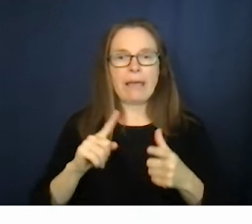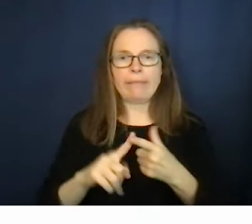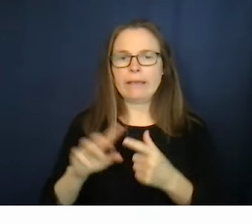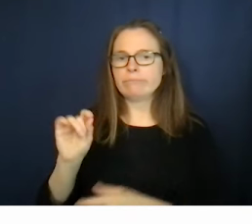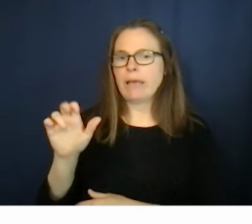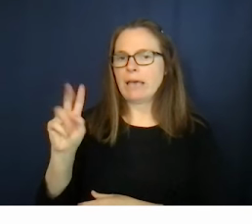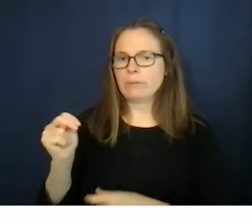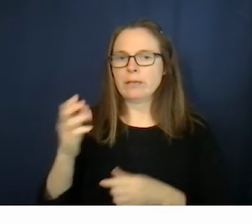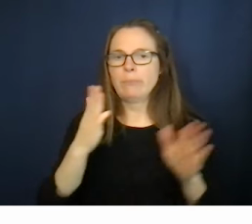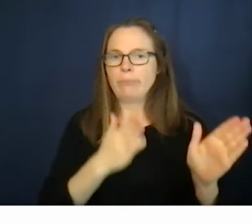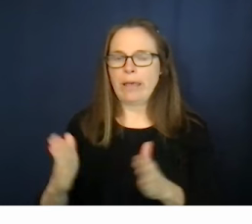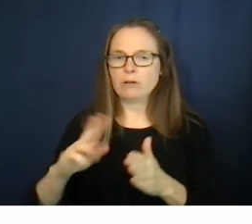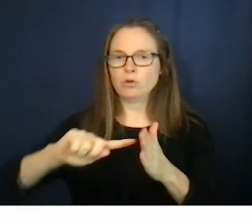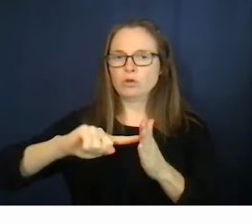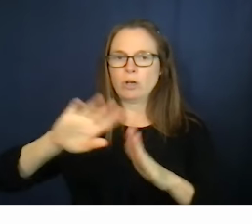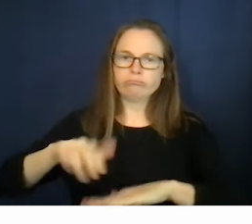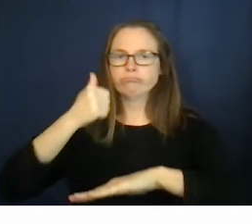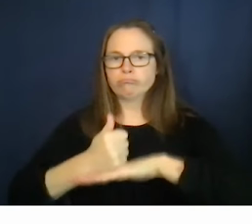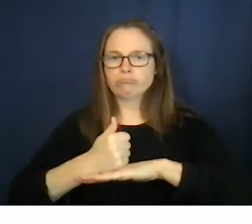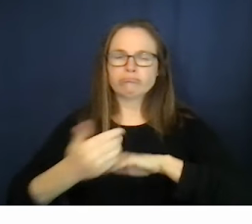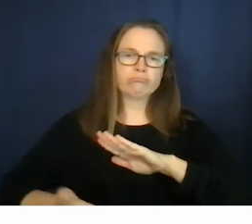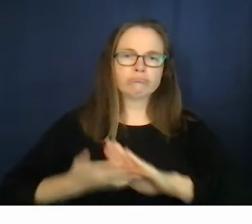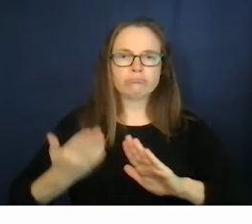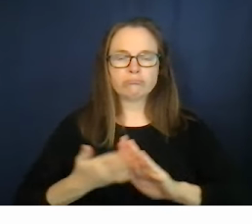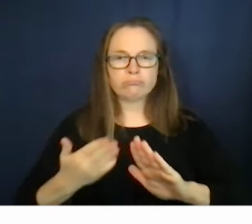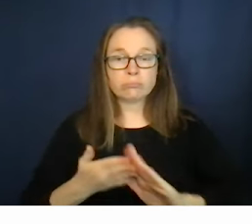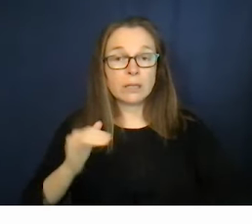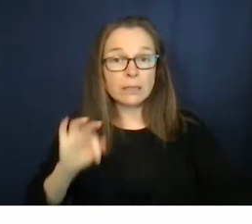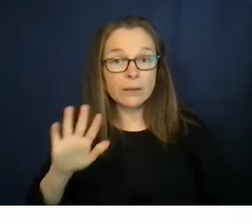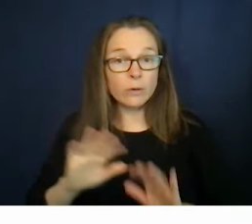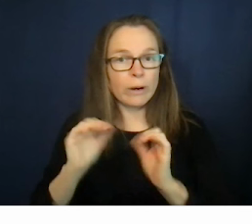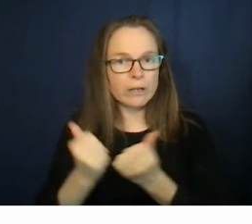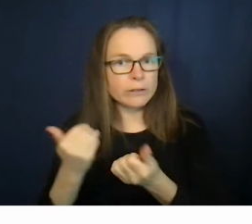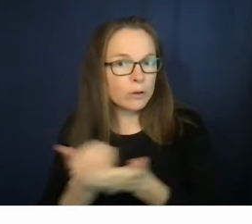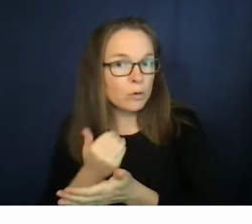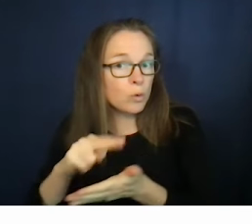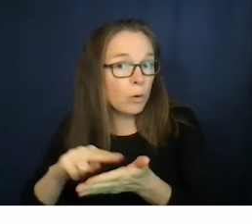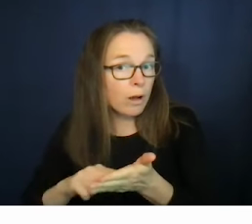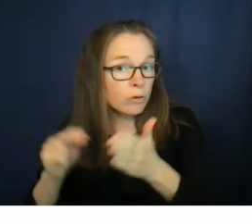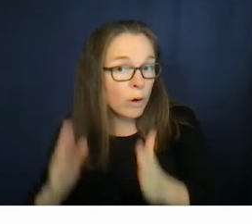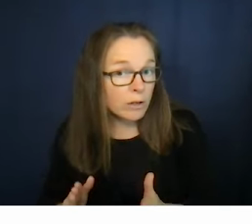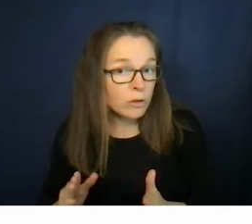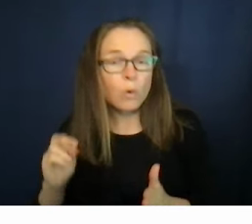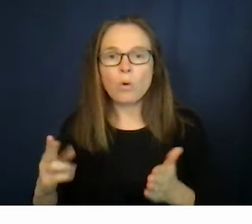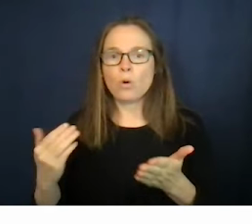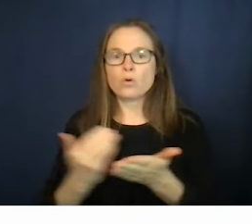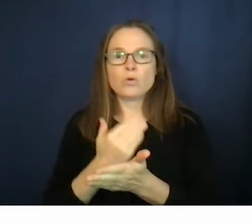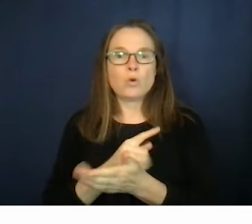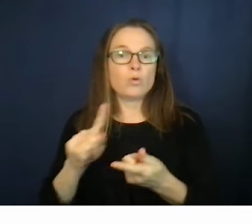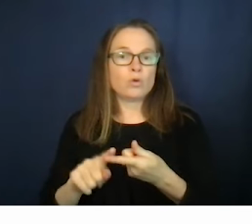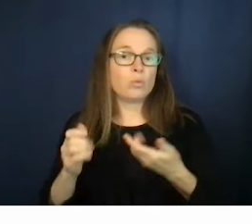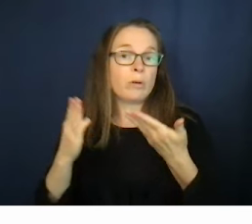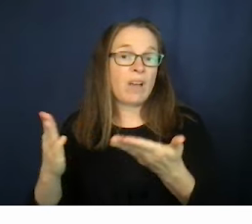begin implementation, particularly if your agency is a new contractor to us or new to providing